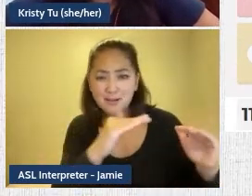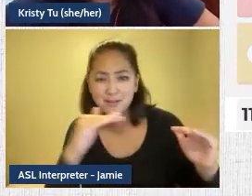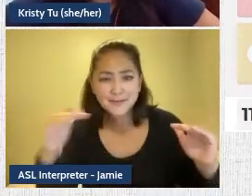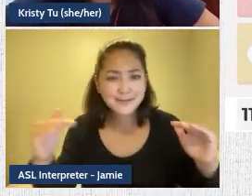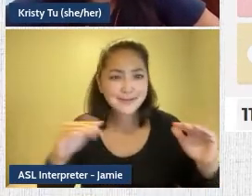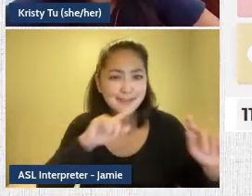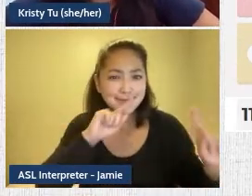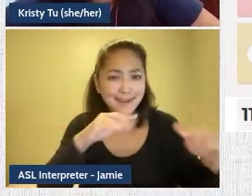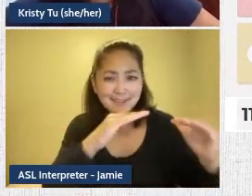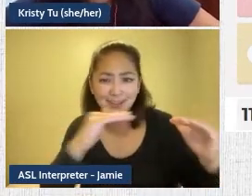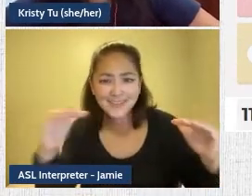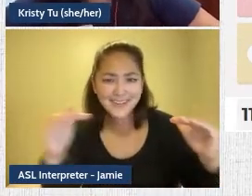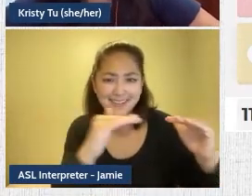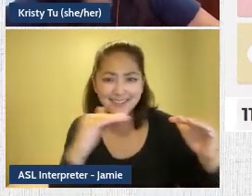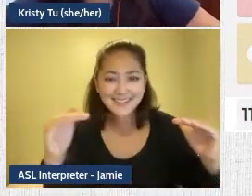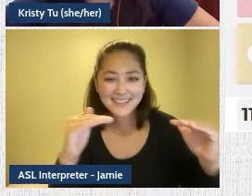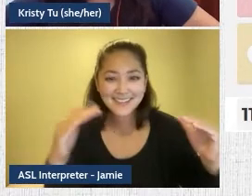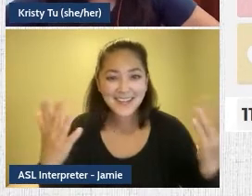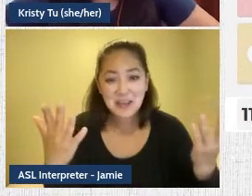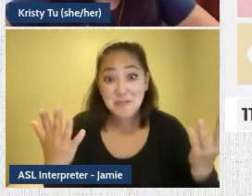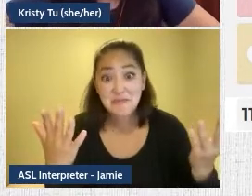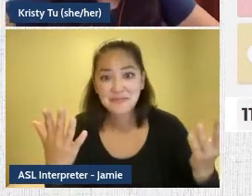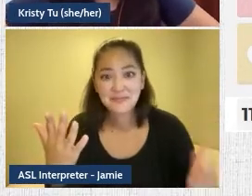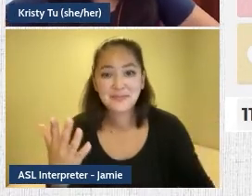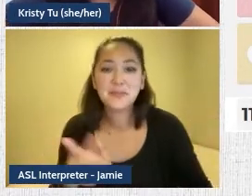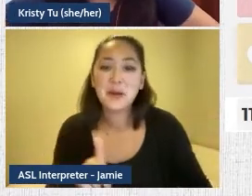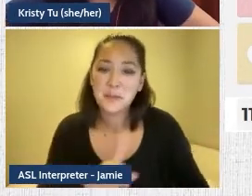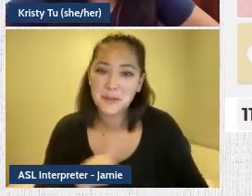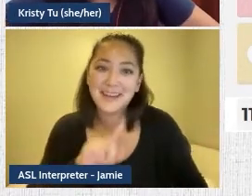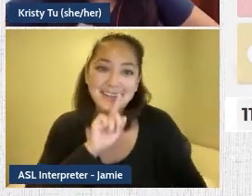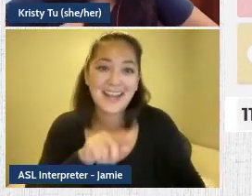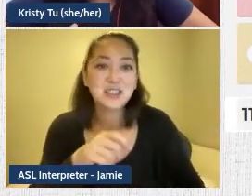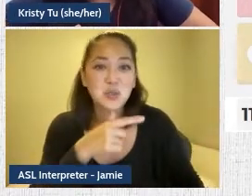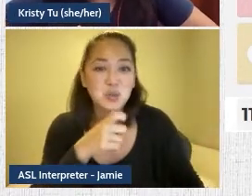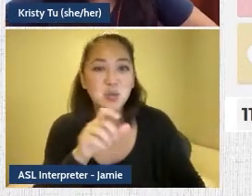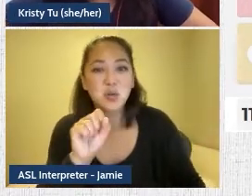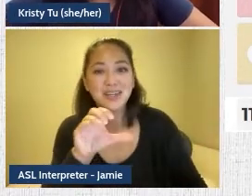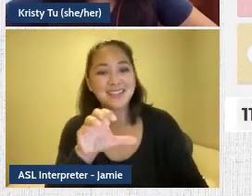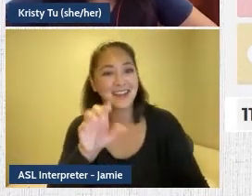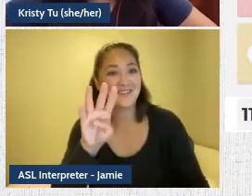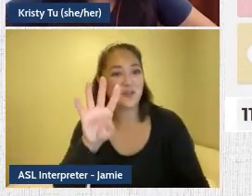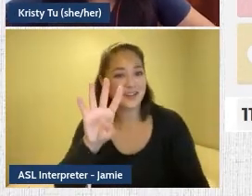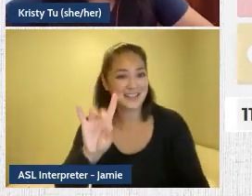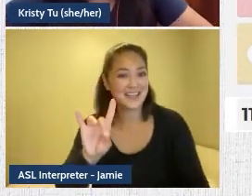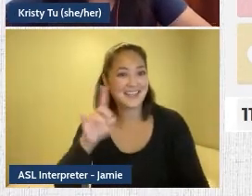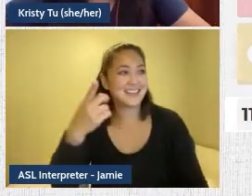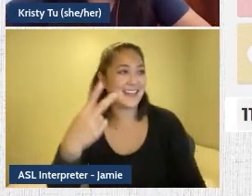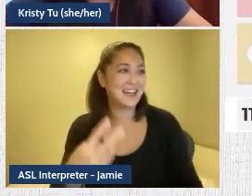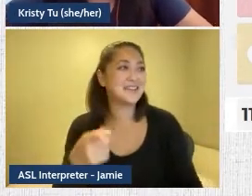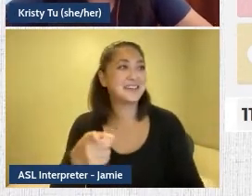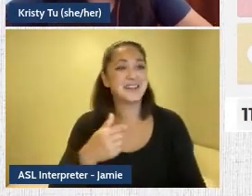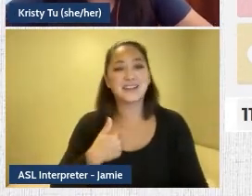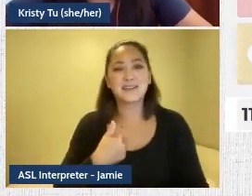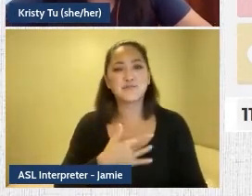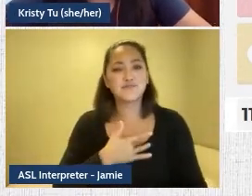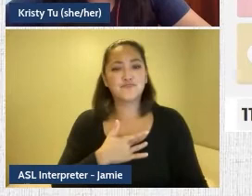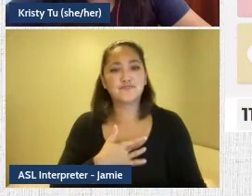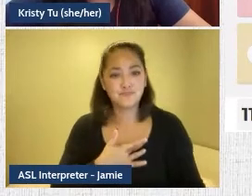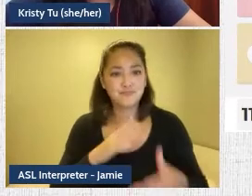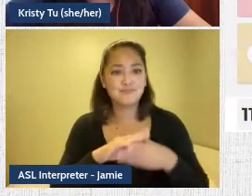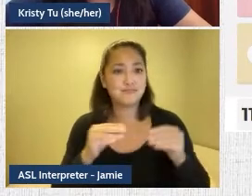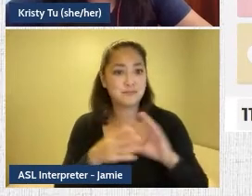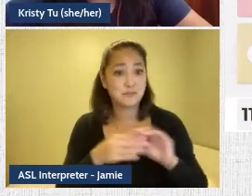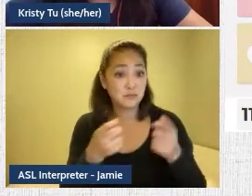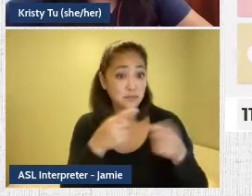but the correct answer is actually Sci 48 and a half. And they have such a heartwarming story, right? So for those of you who